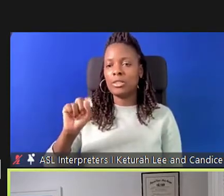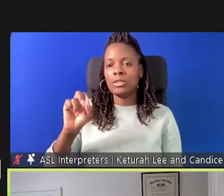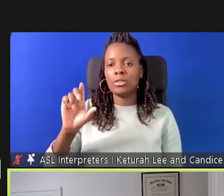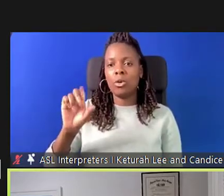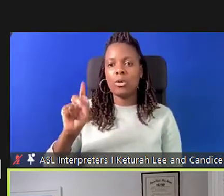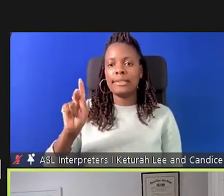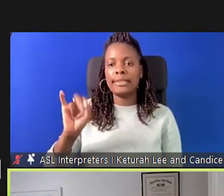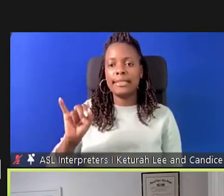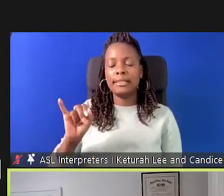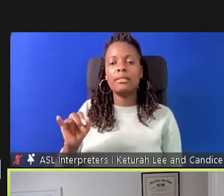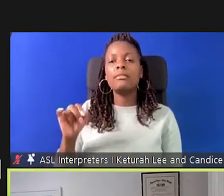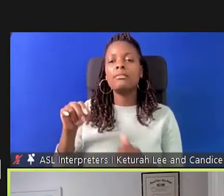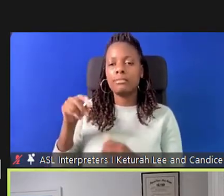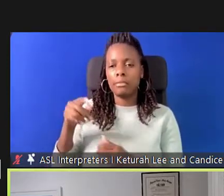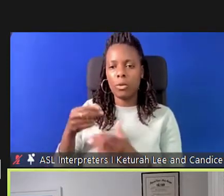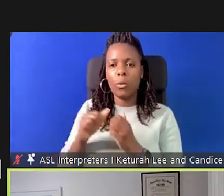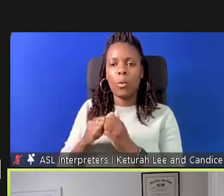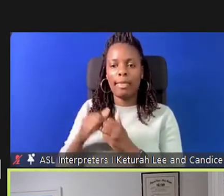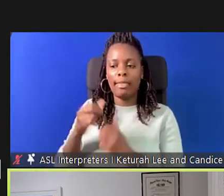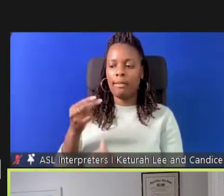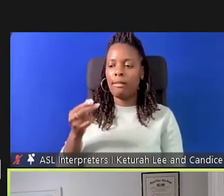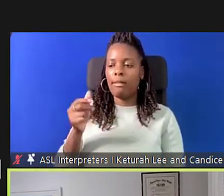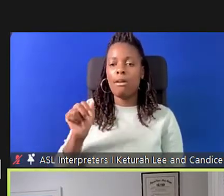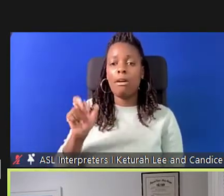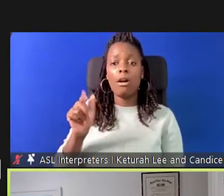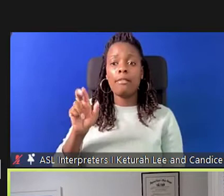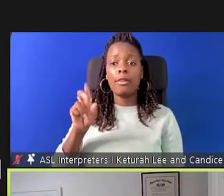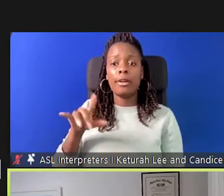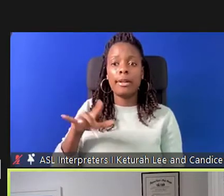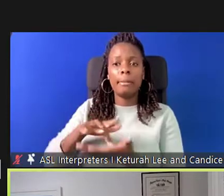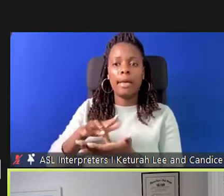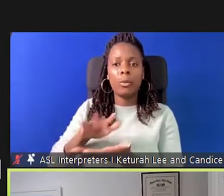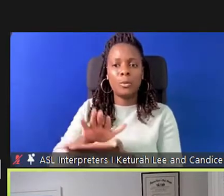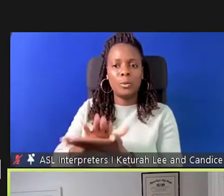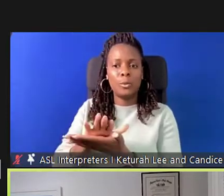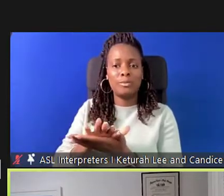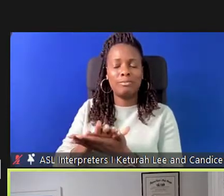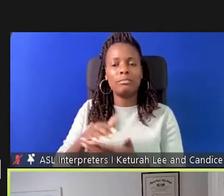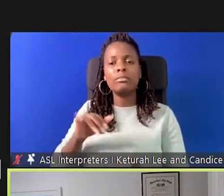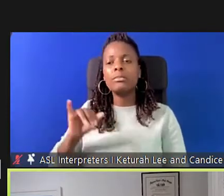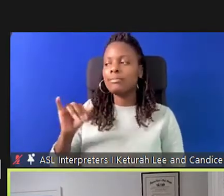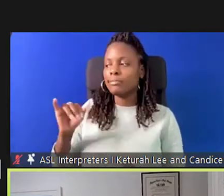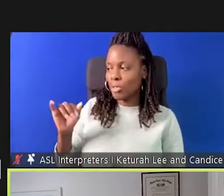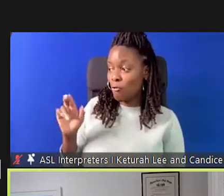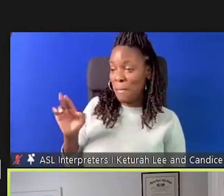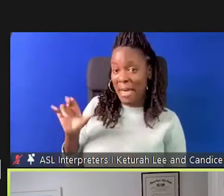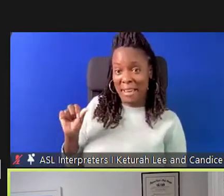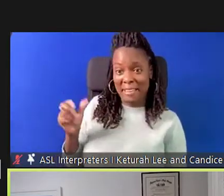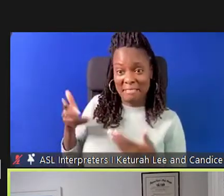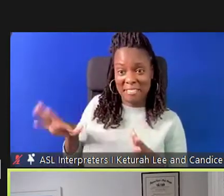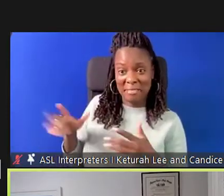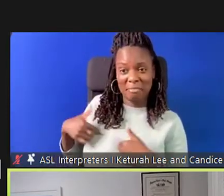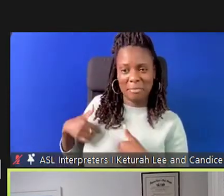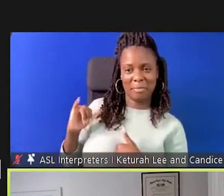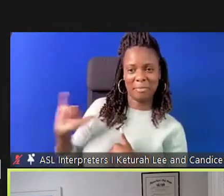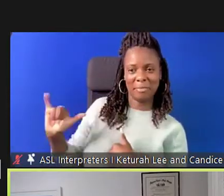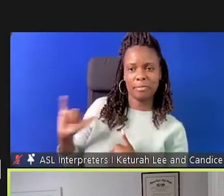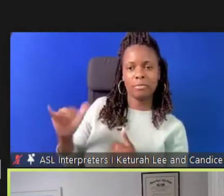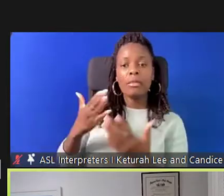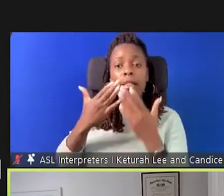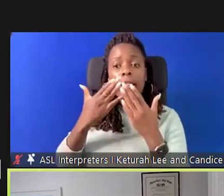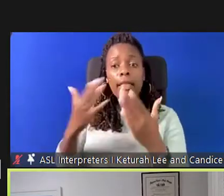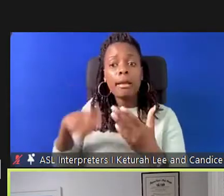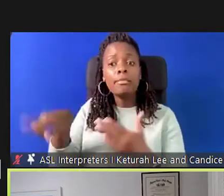School. I would like to join Rebecca in thanking the sponsors of the